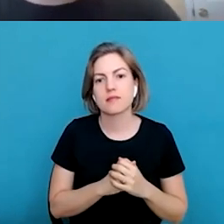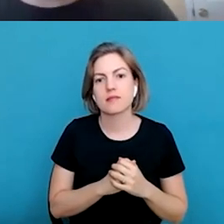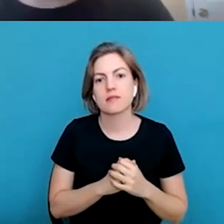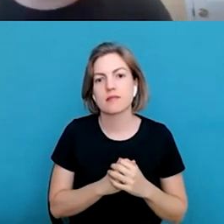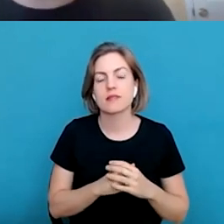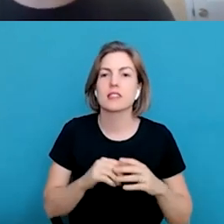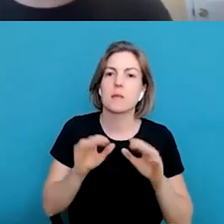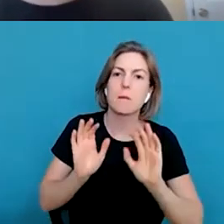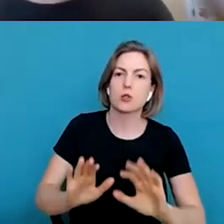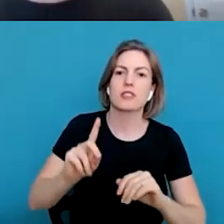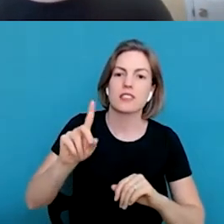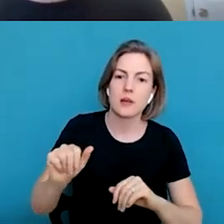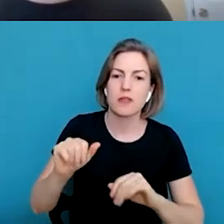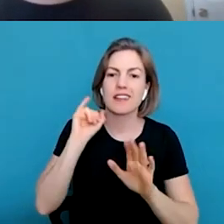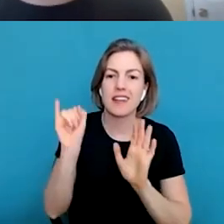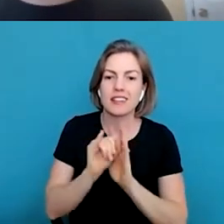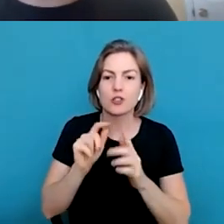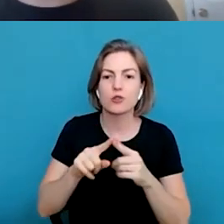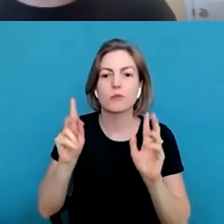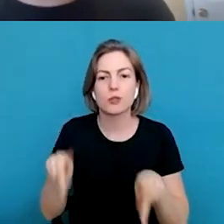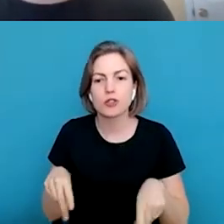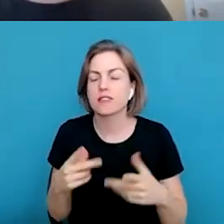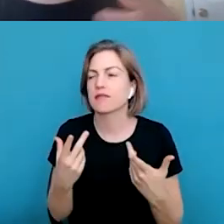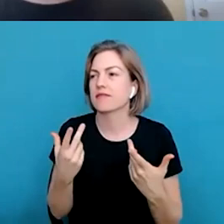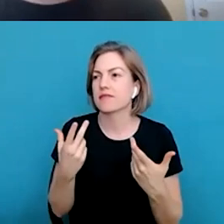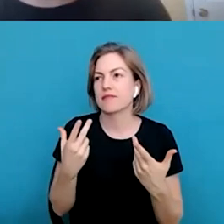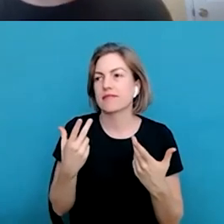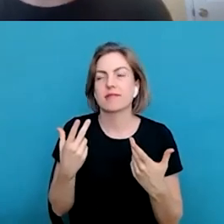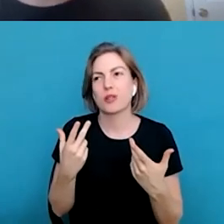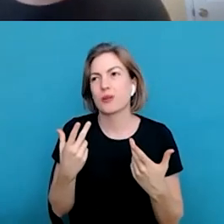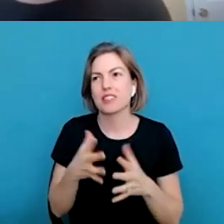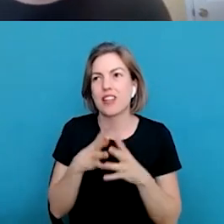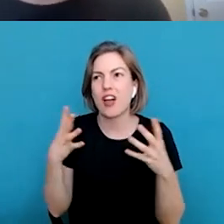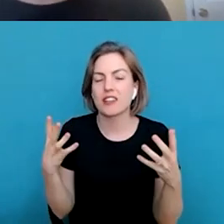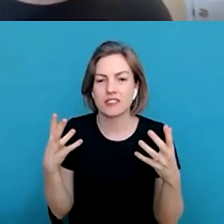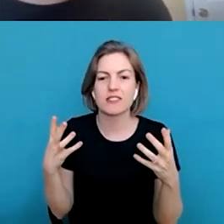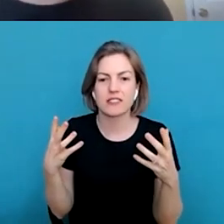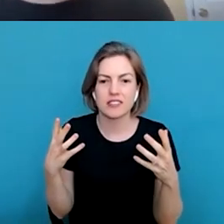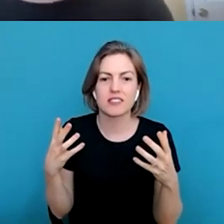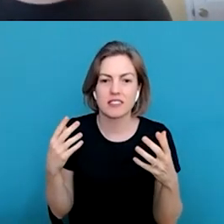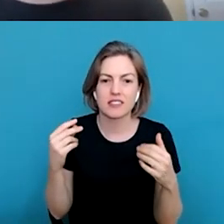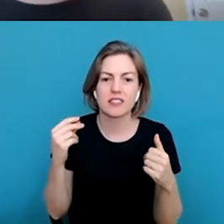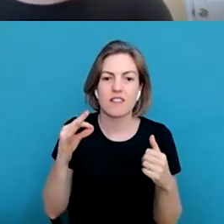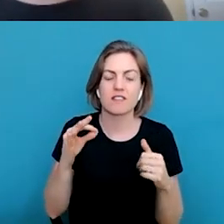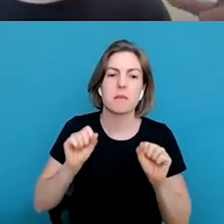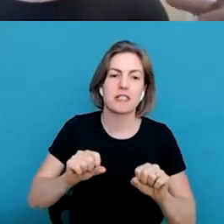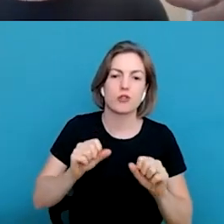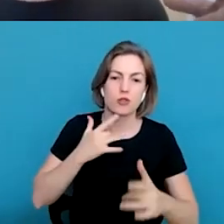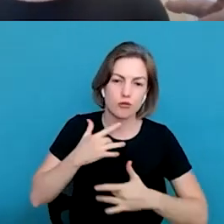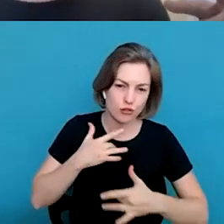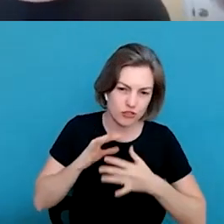pushing a disabled identity onto someone maybe. And so I think there's a lot of potential concerns around there, around